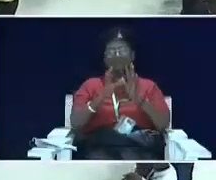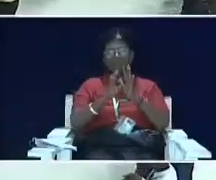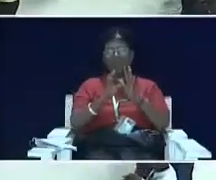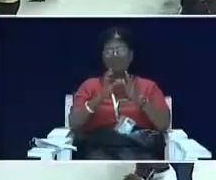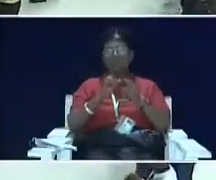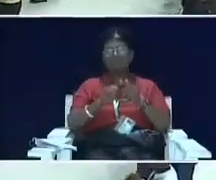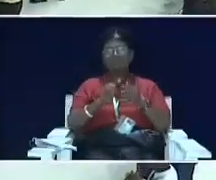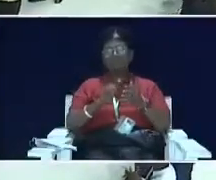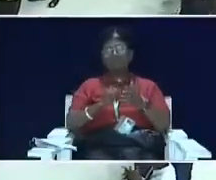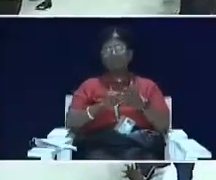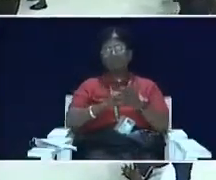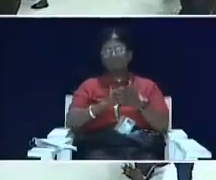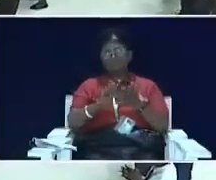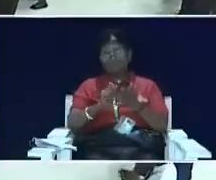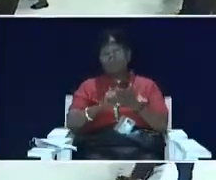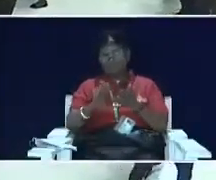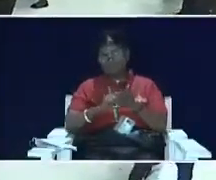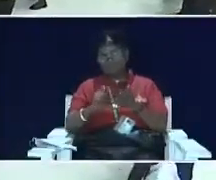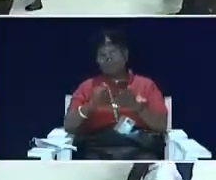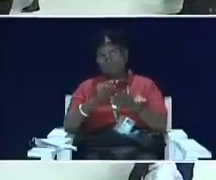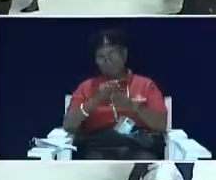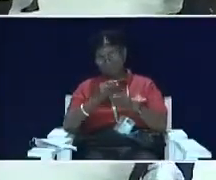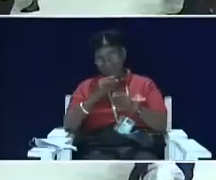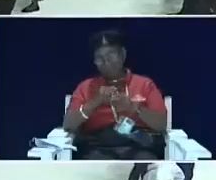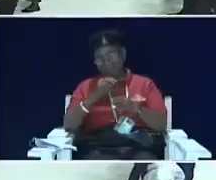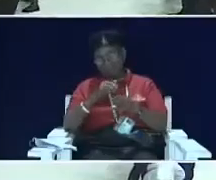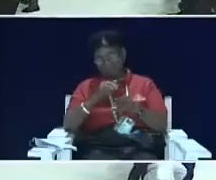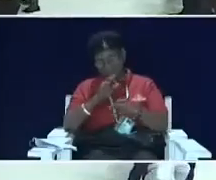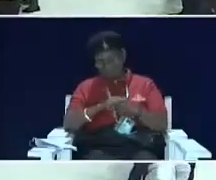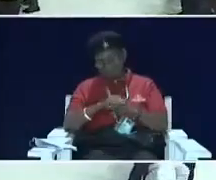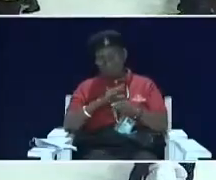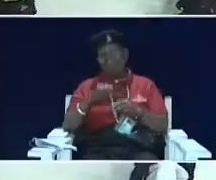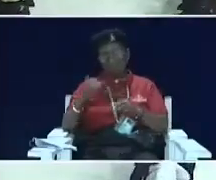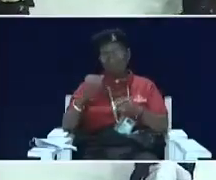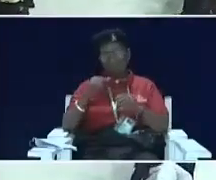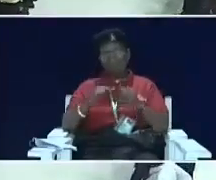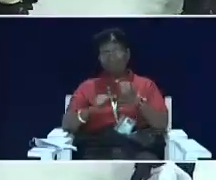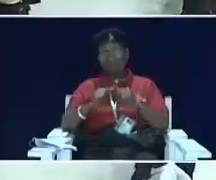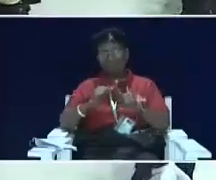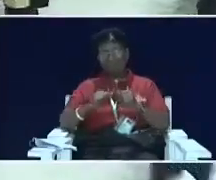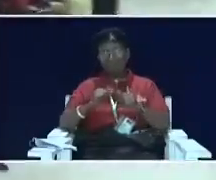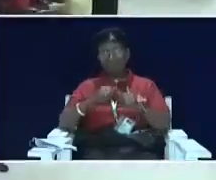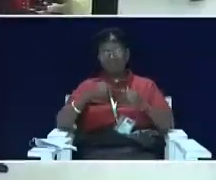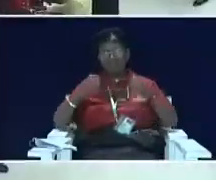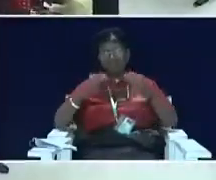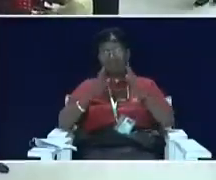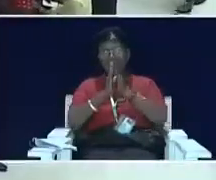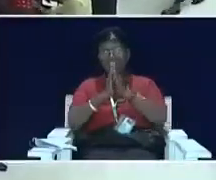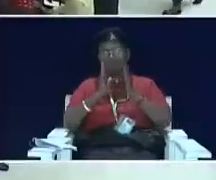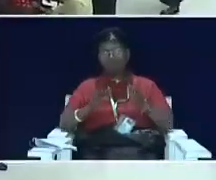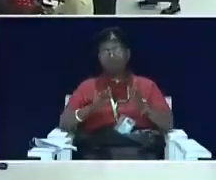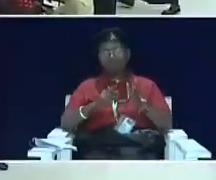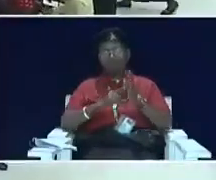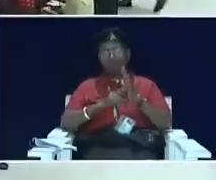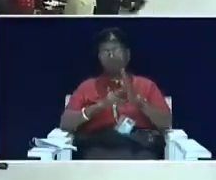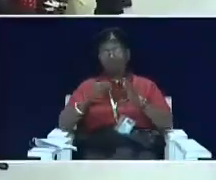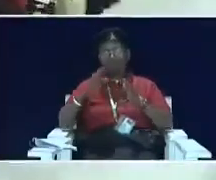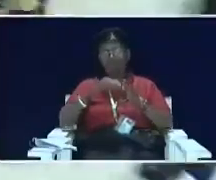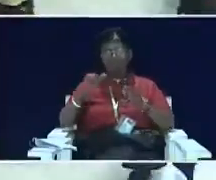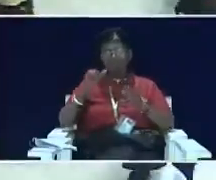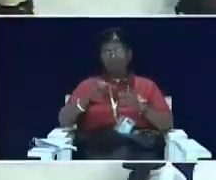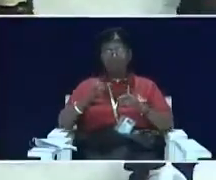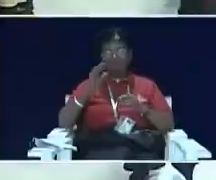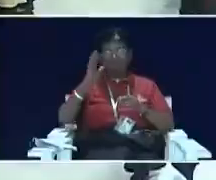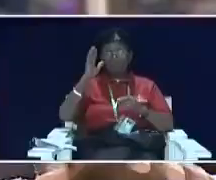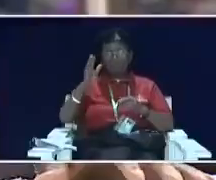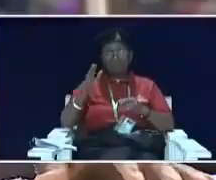names, your address, and your prayer requests, and they will collate